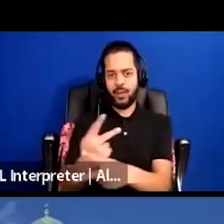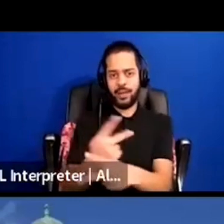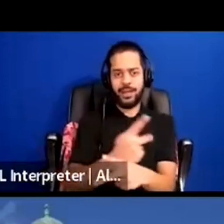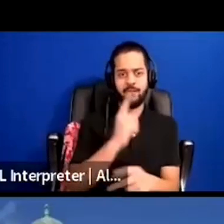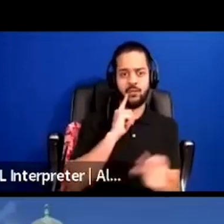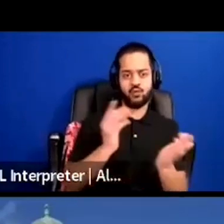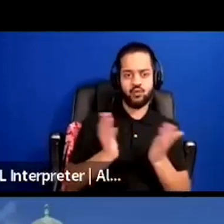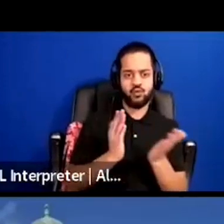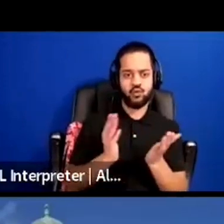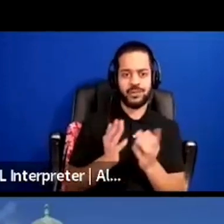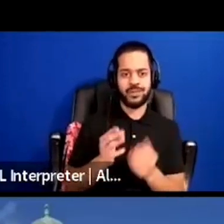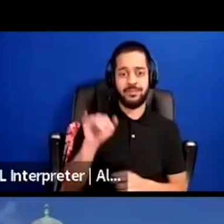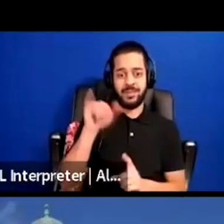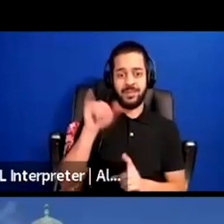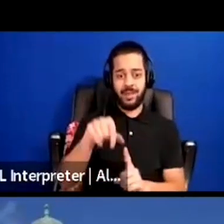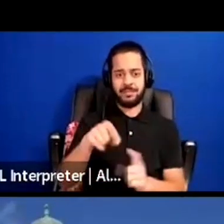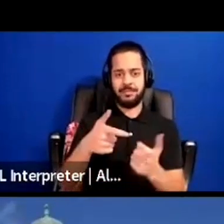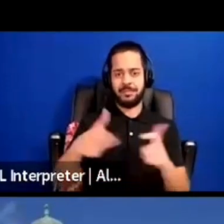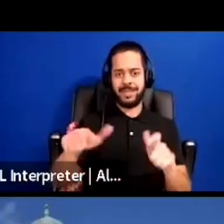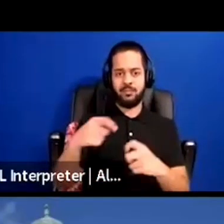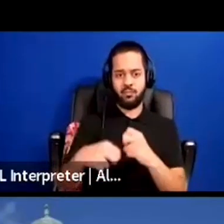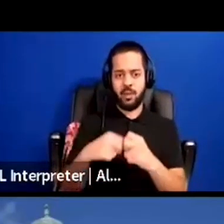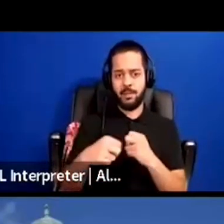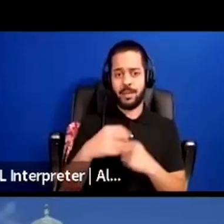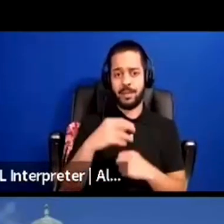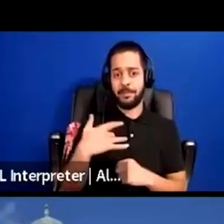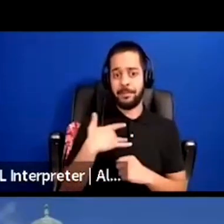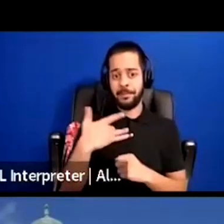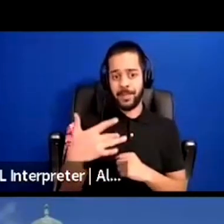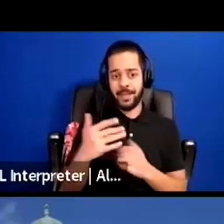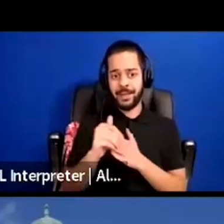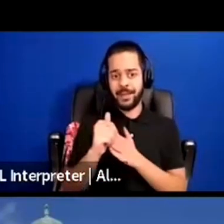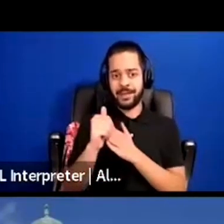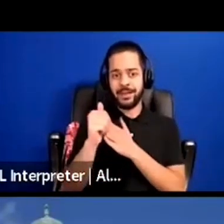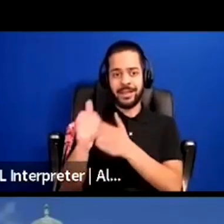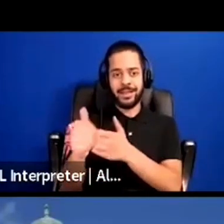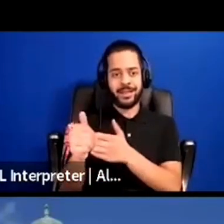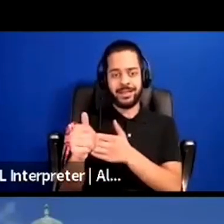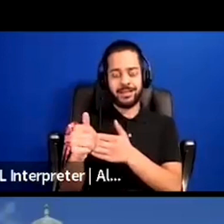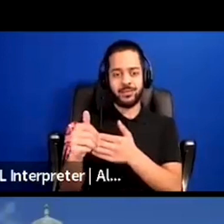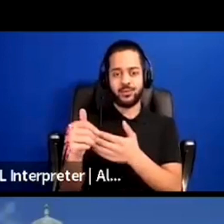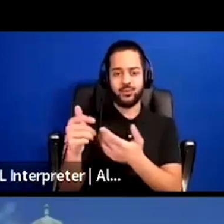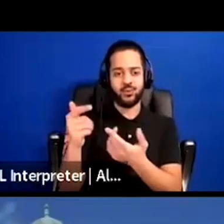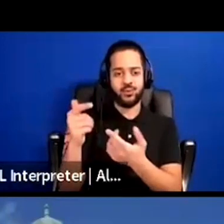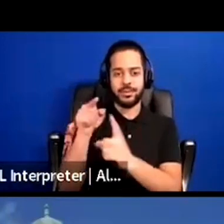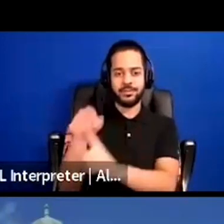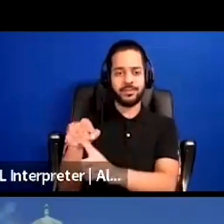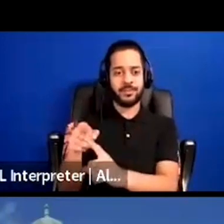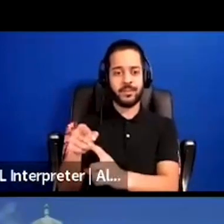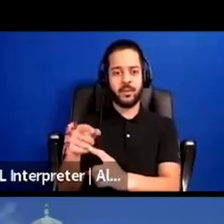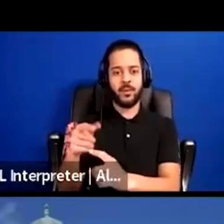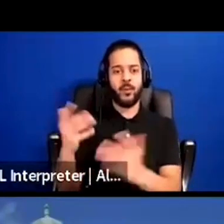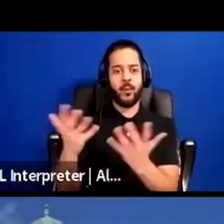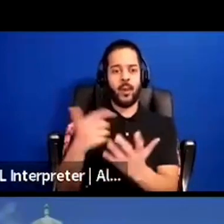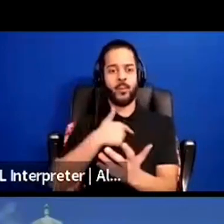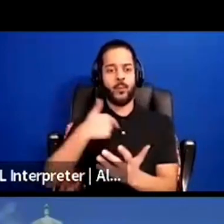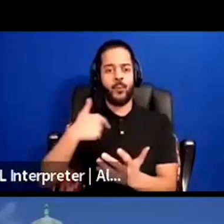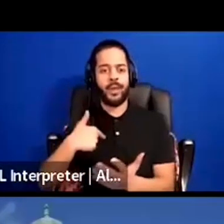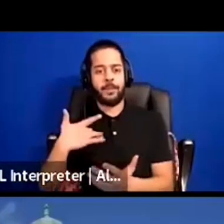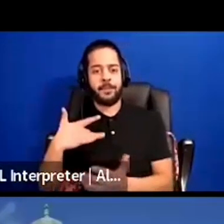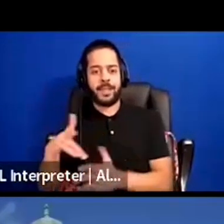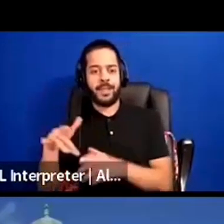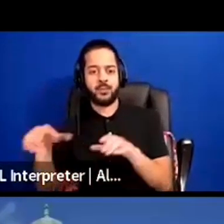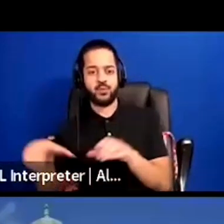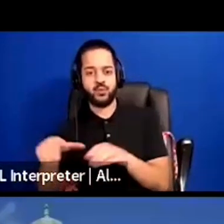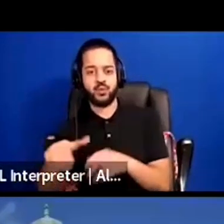problem, and it tends to default to what we do here, what our staffing will allow here,